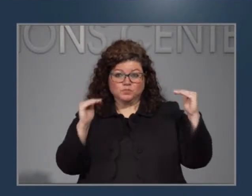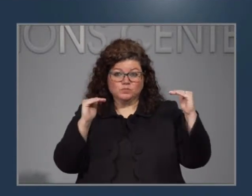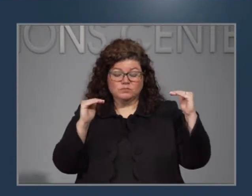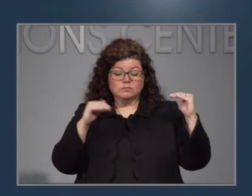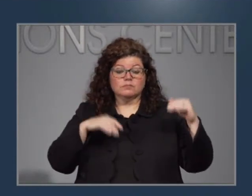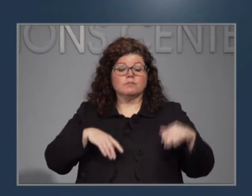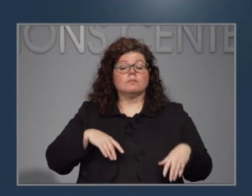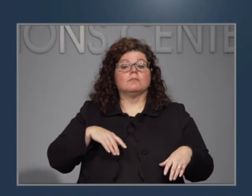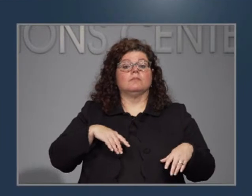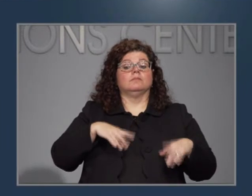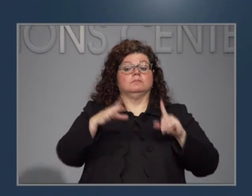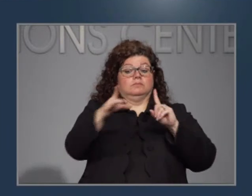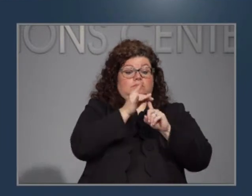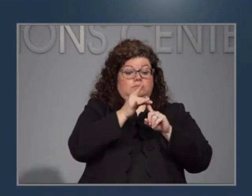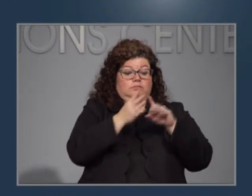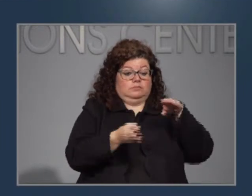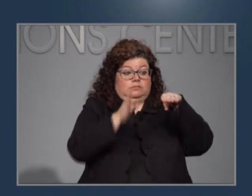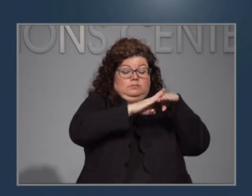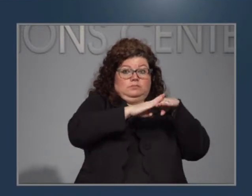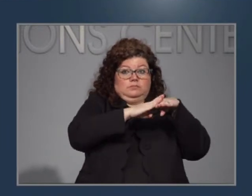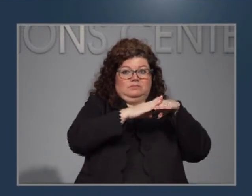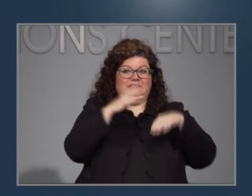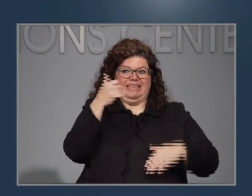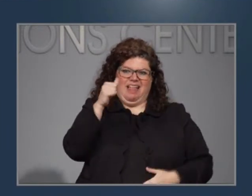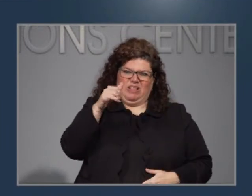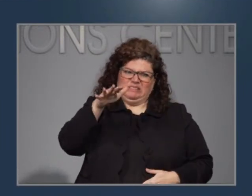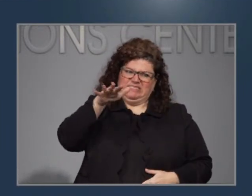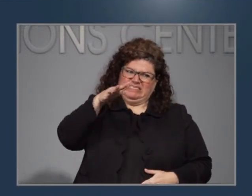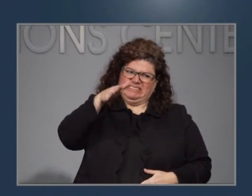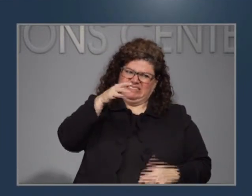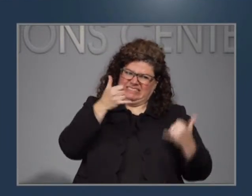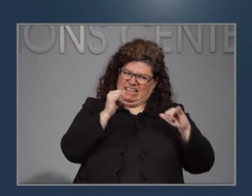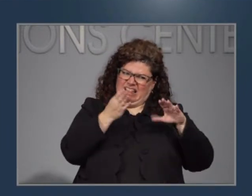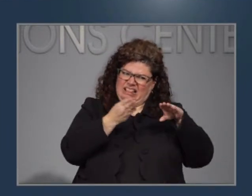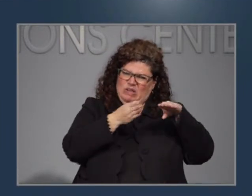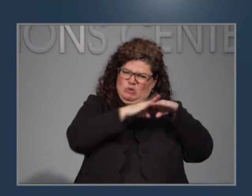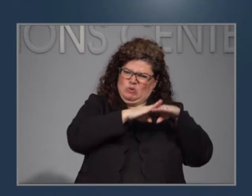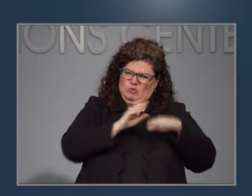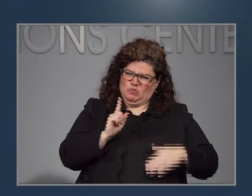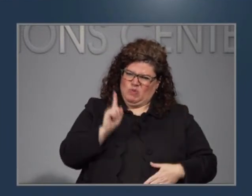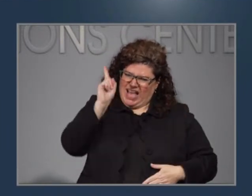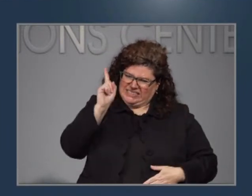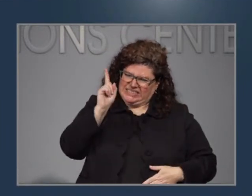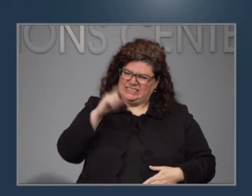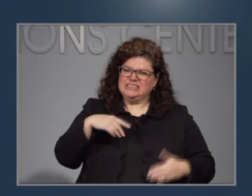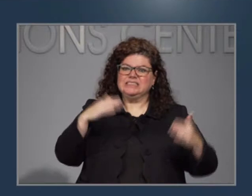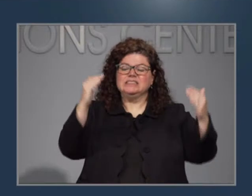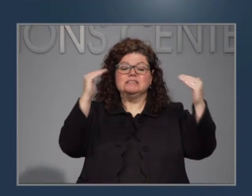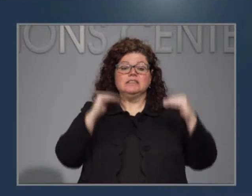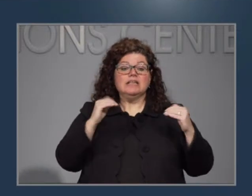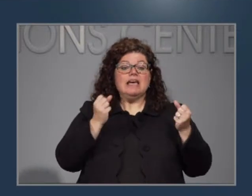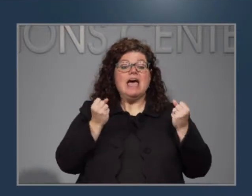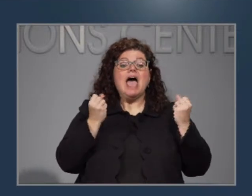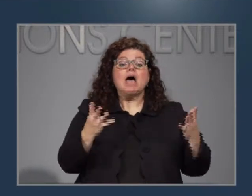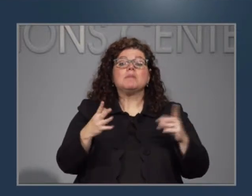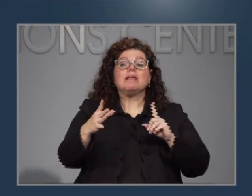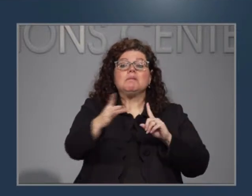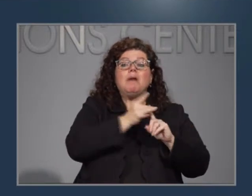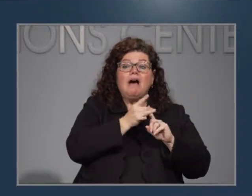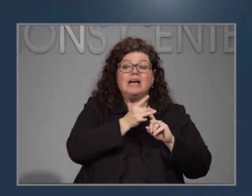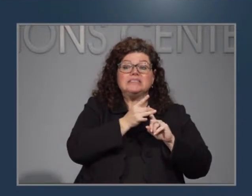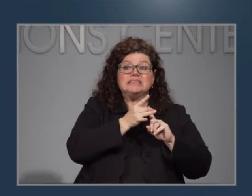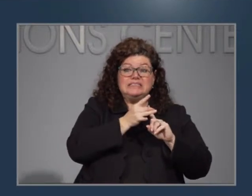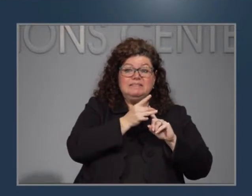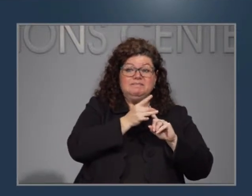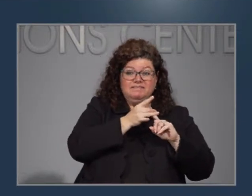yellow line. North Carolina's trajectory of lab-confirmed cases does continue to increase and is accelerating. It gets